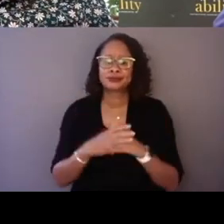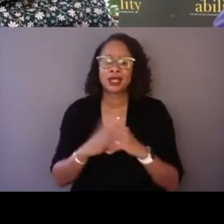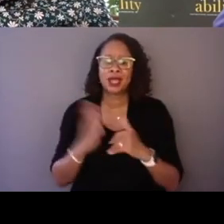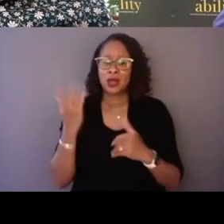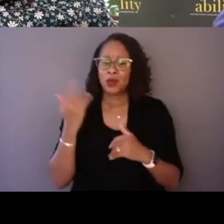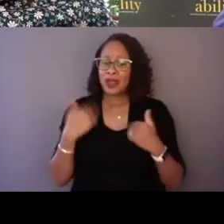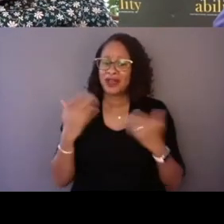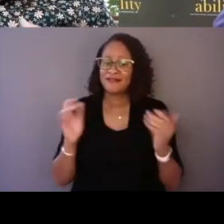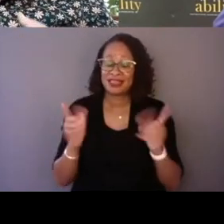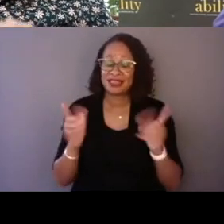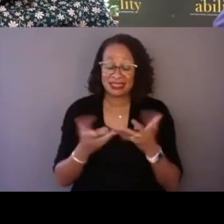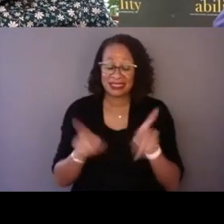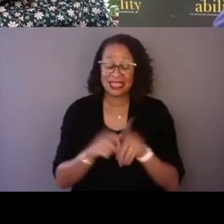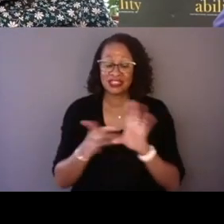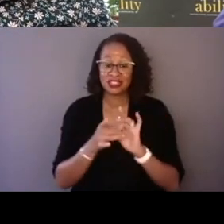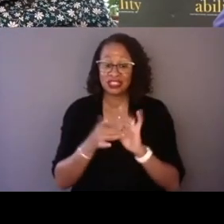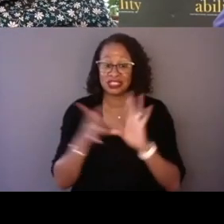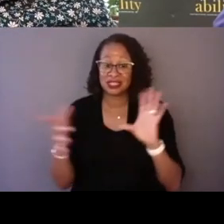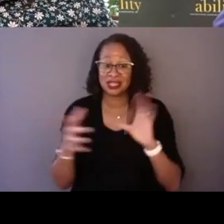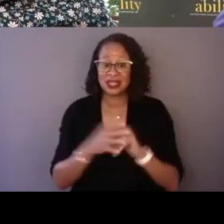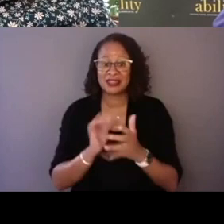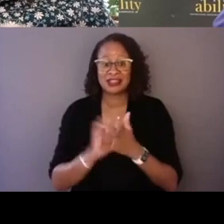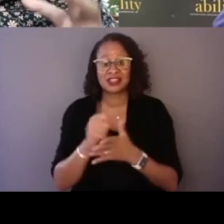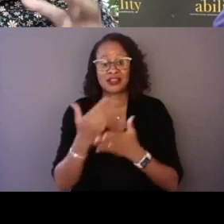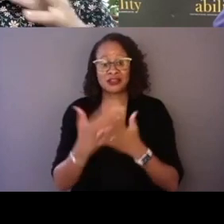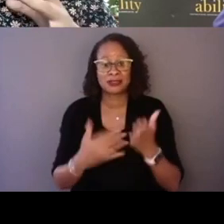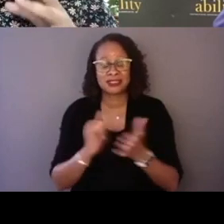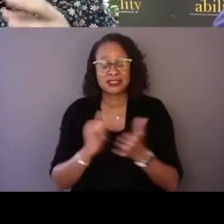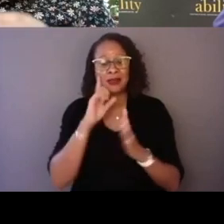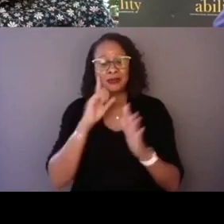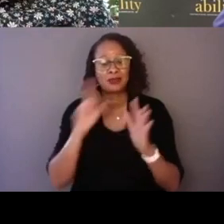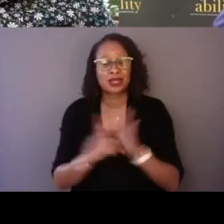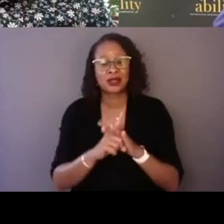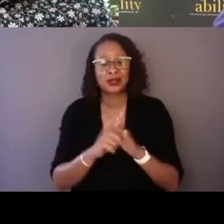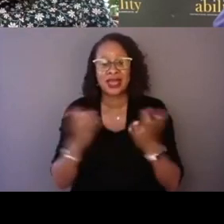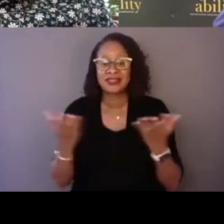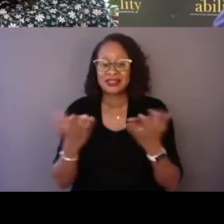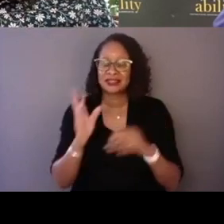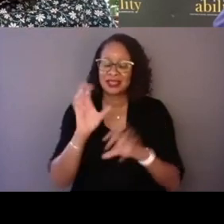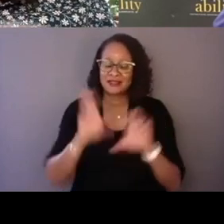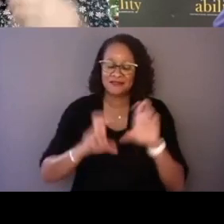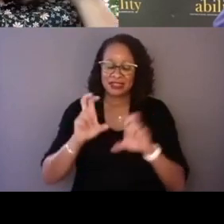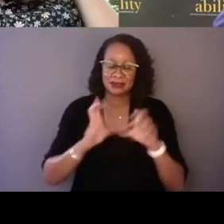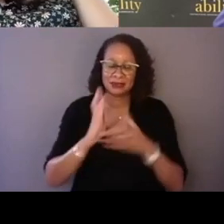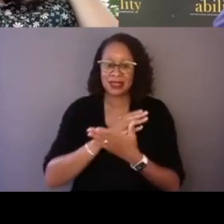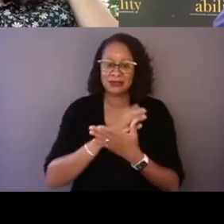disconnect? So that's the other piece I like to bring up, is just also this investment lens that we've made.